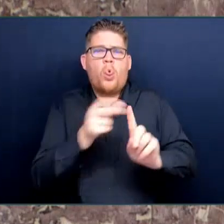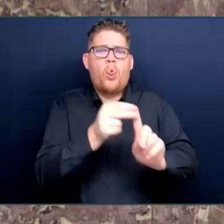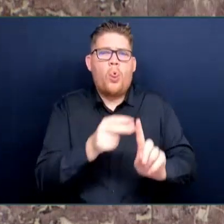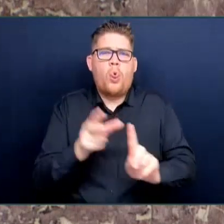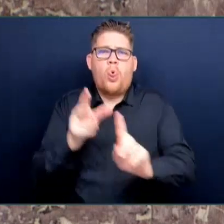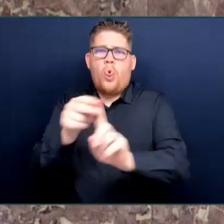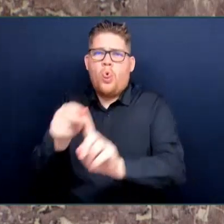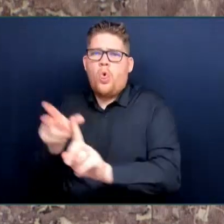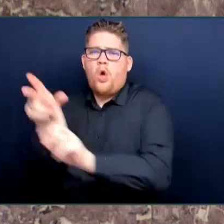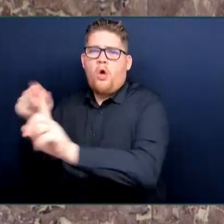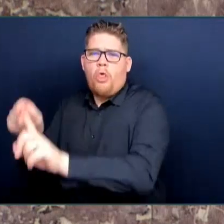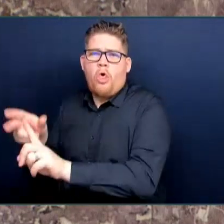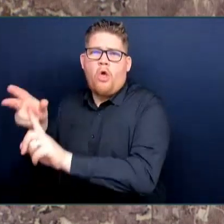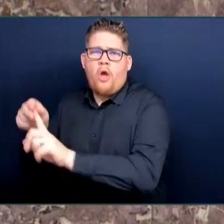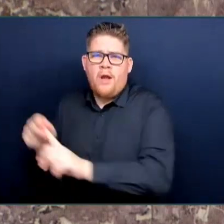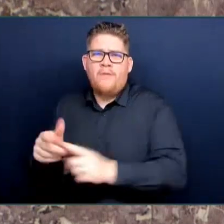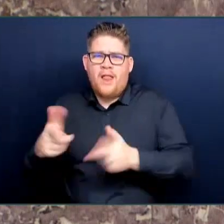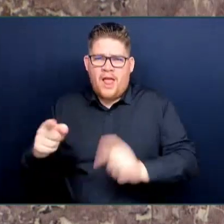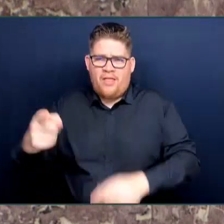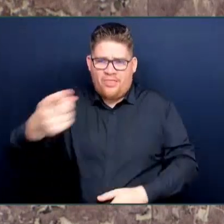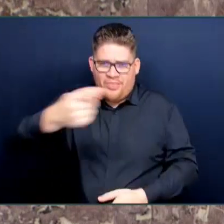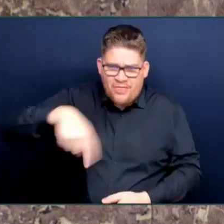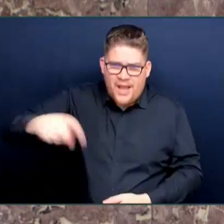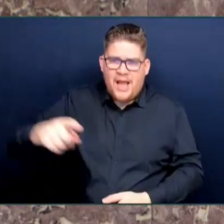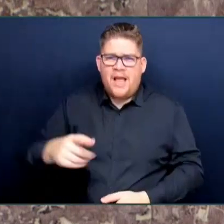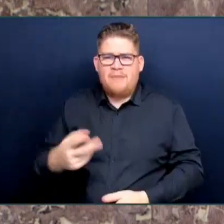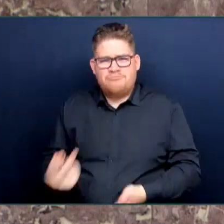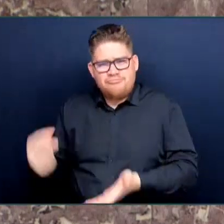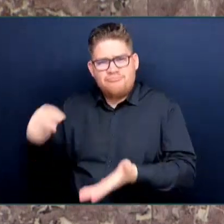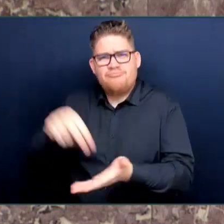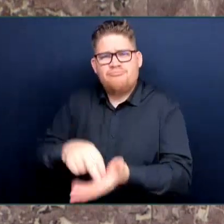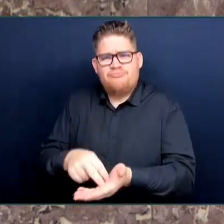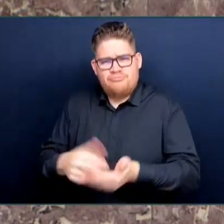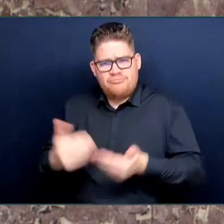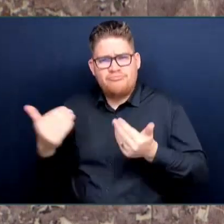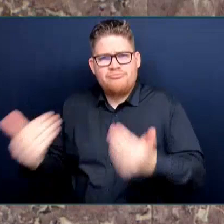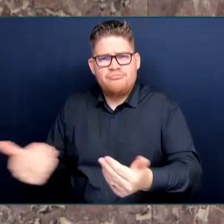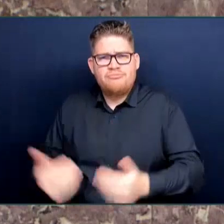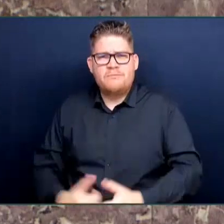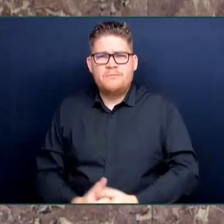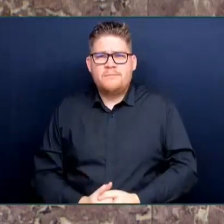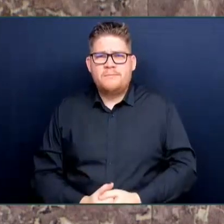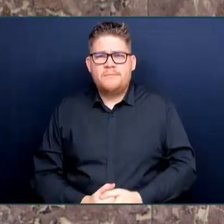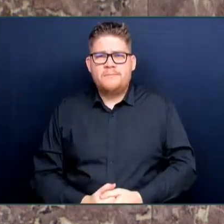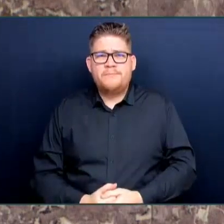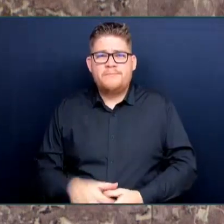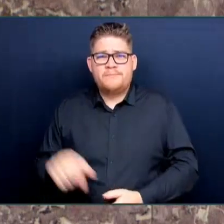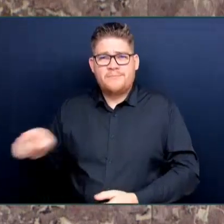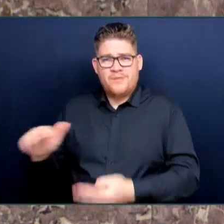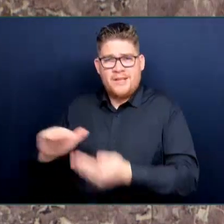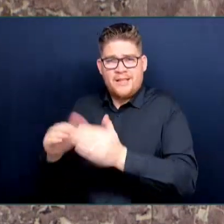people of Port Hardy are not left without a single doctor in the emergency room of their hospital?